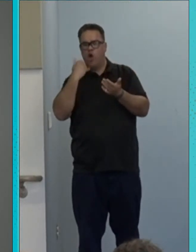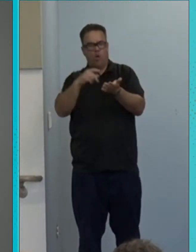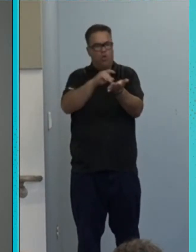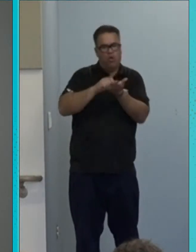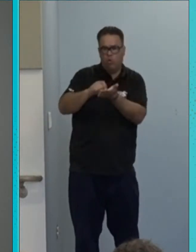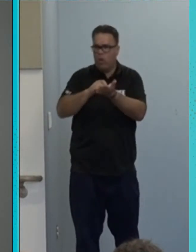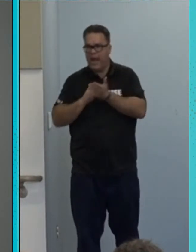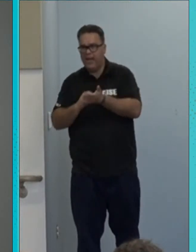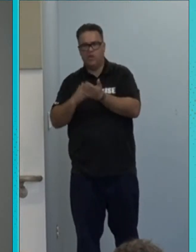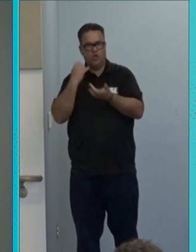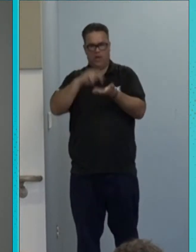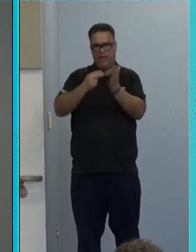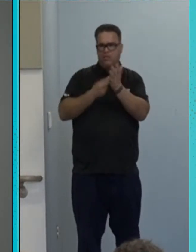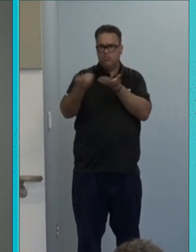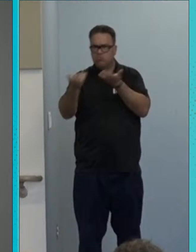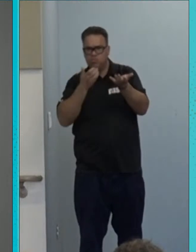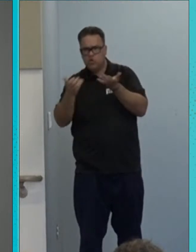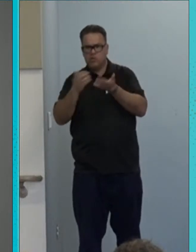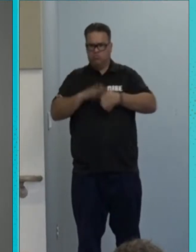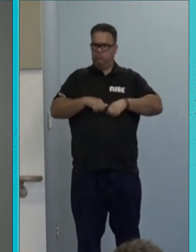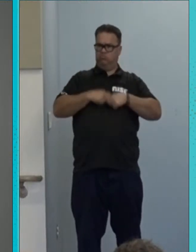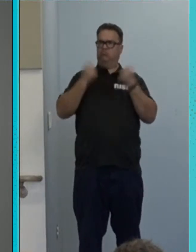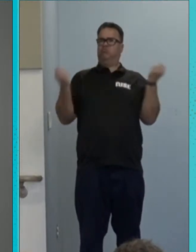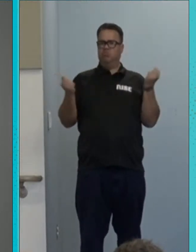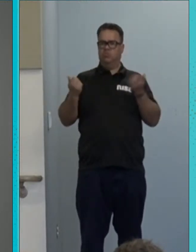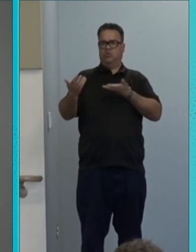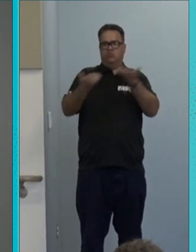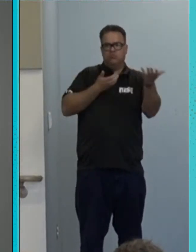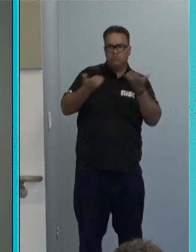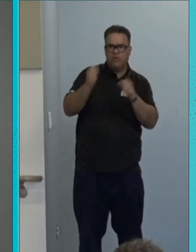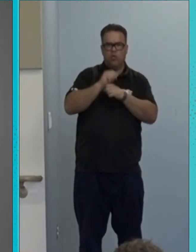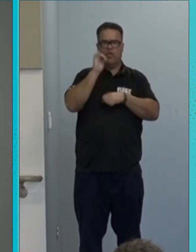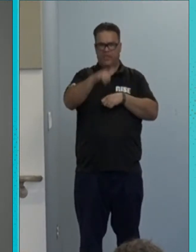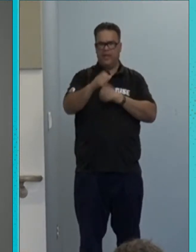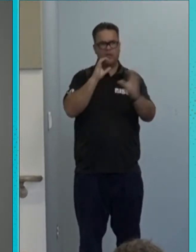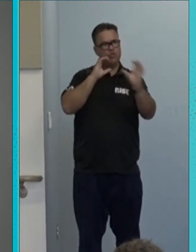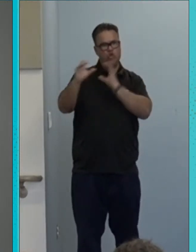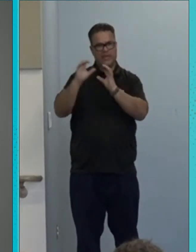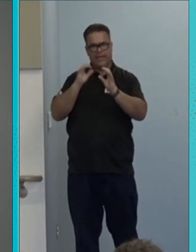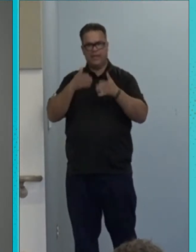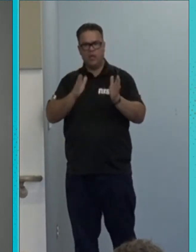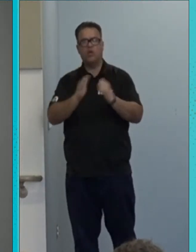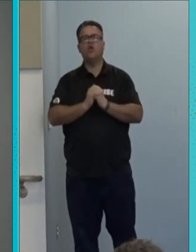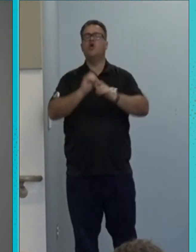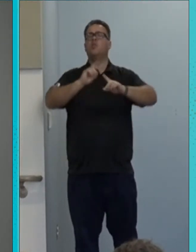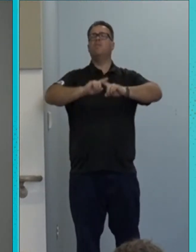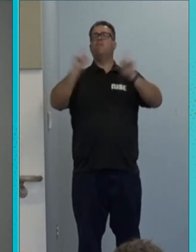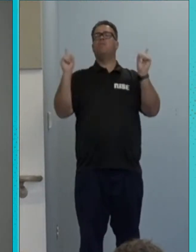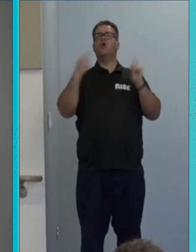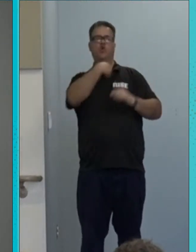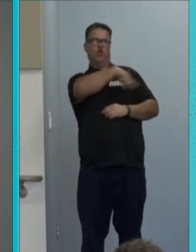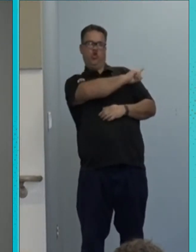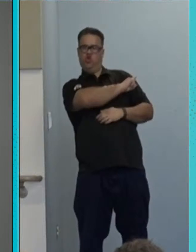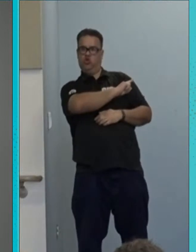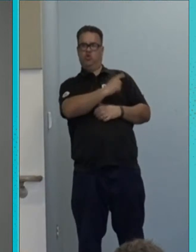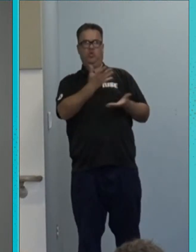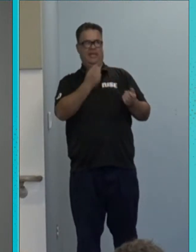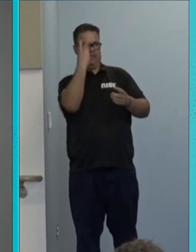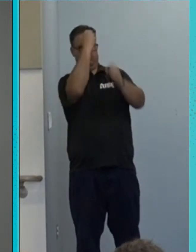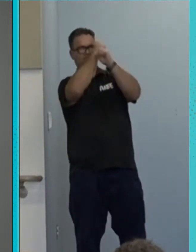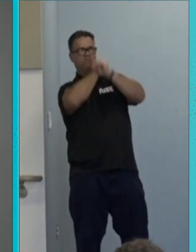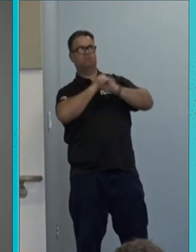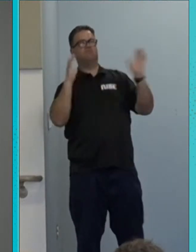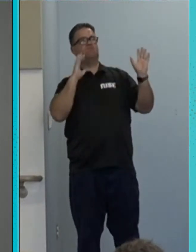it's a hearing person, and they'll you know, communicate that way. But what would you like to